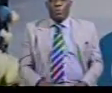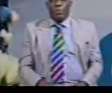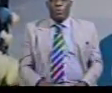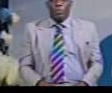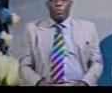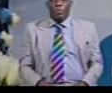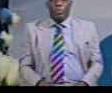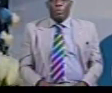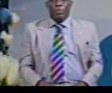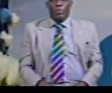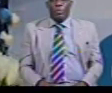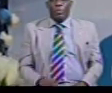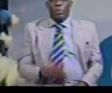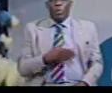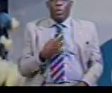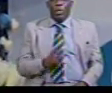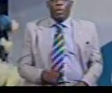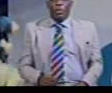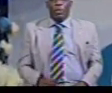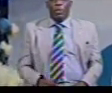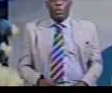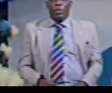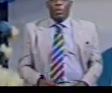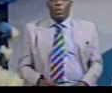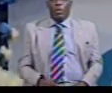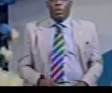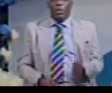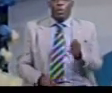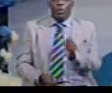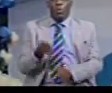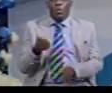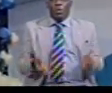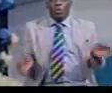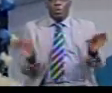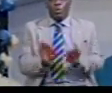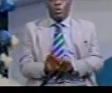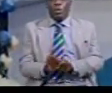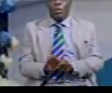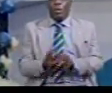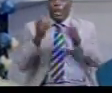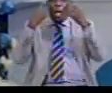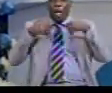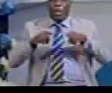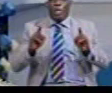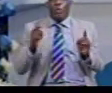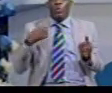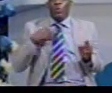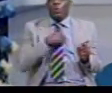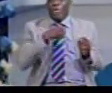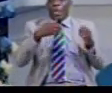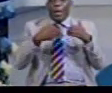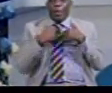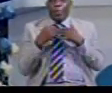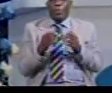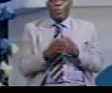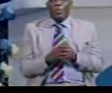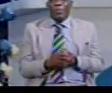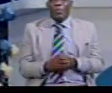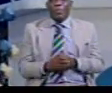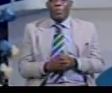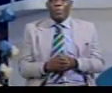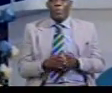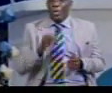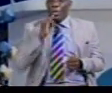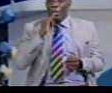most important announcement we have. L'annonce la plus importante que nous avons is